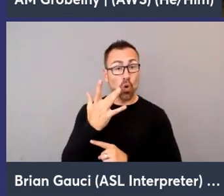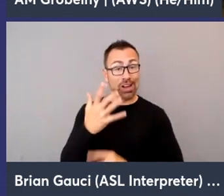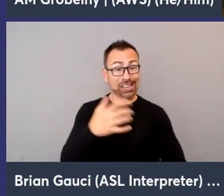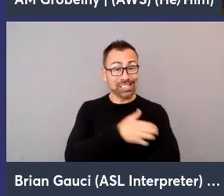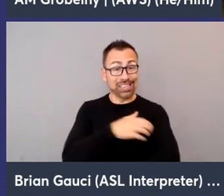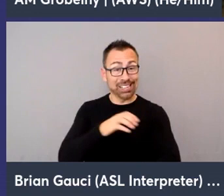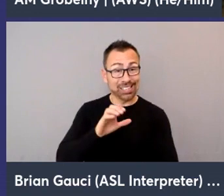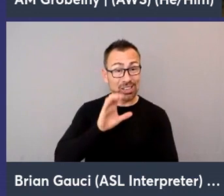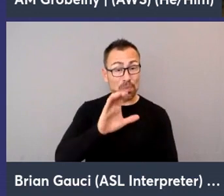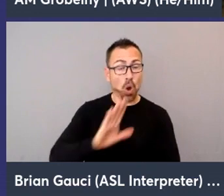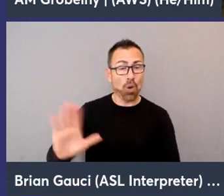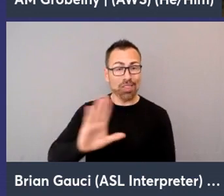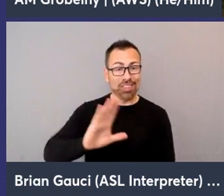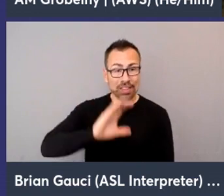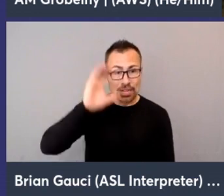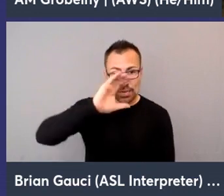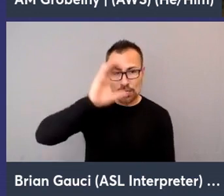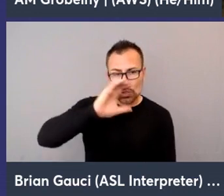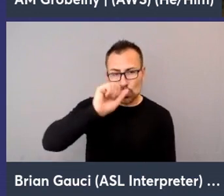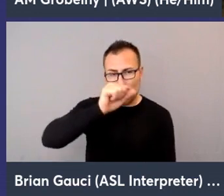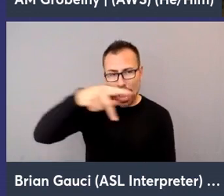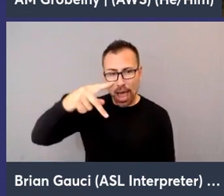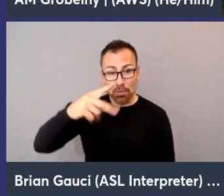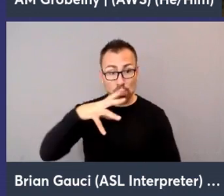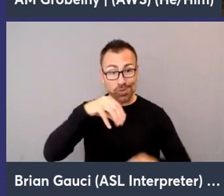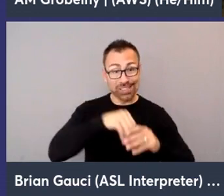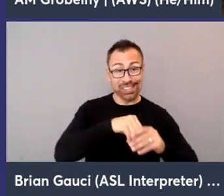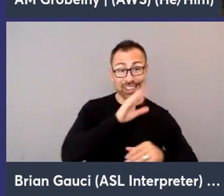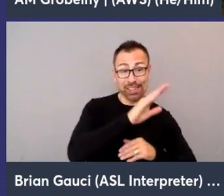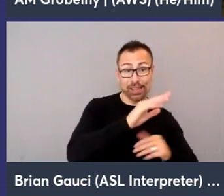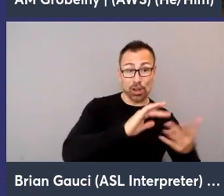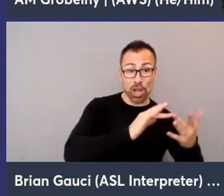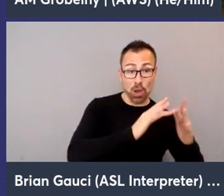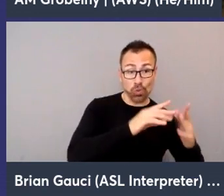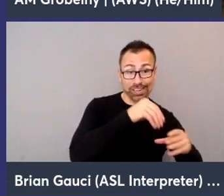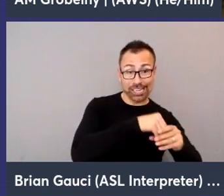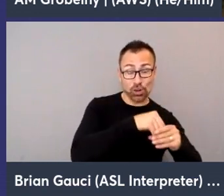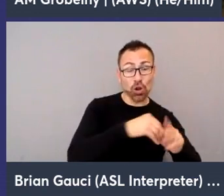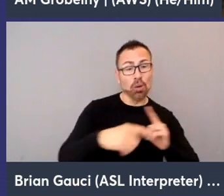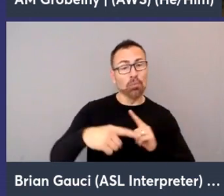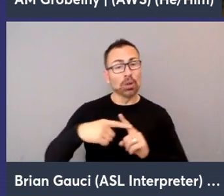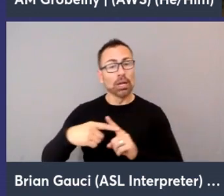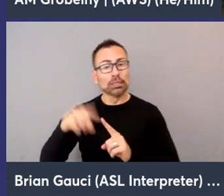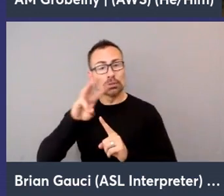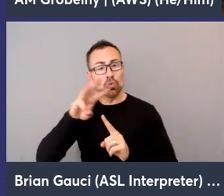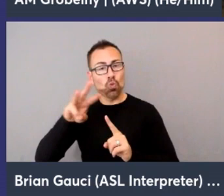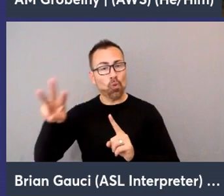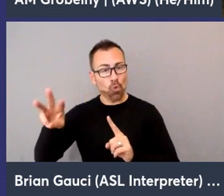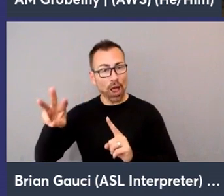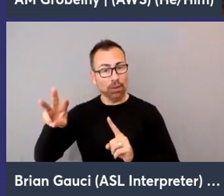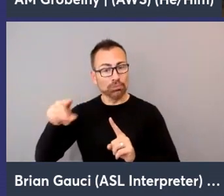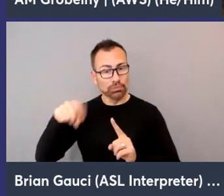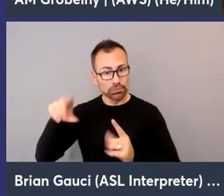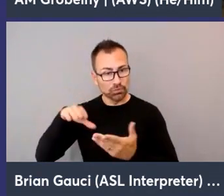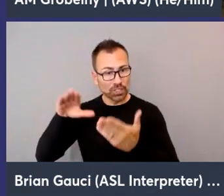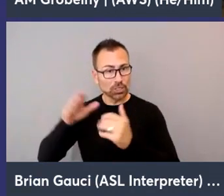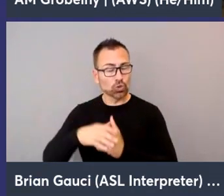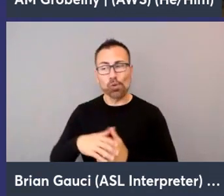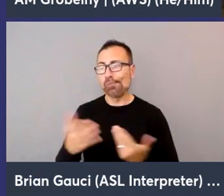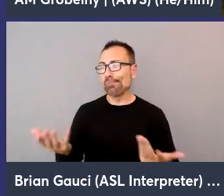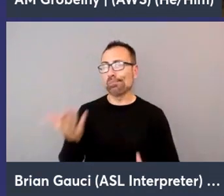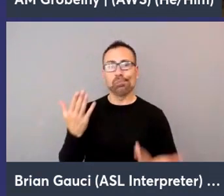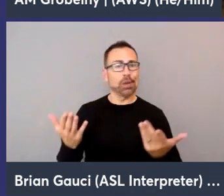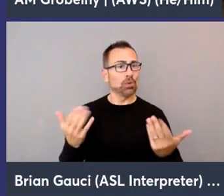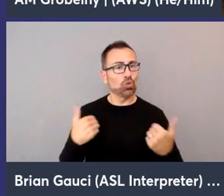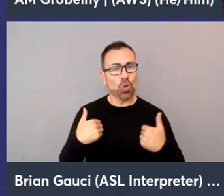search applications, both in their internal networks as well as web facing. So if you have a retail website